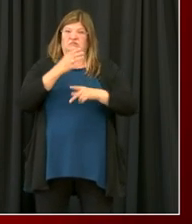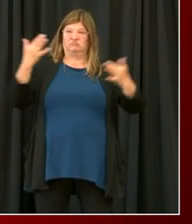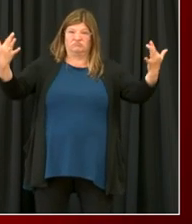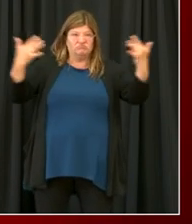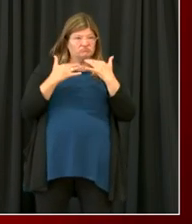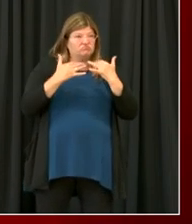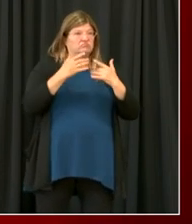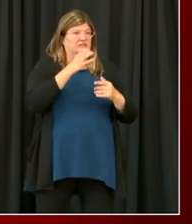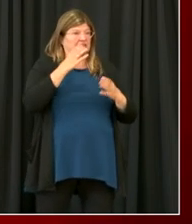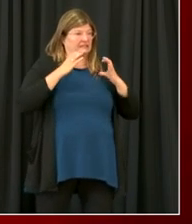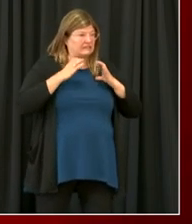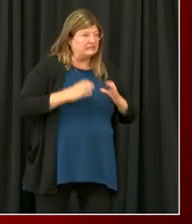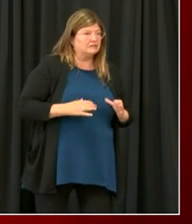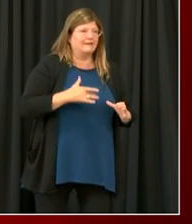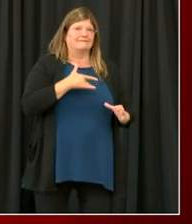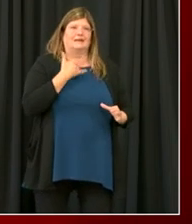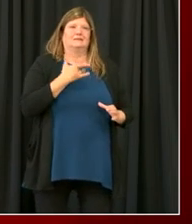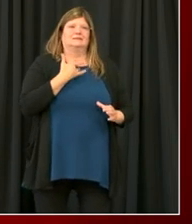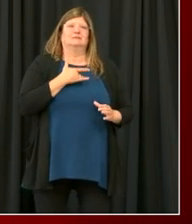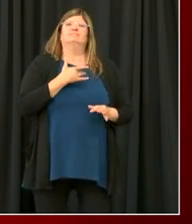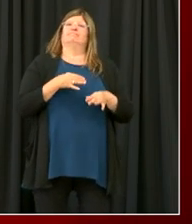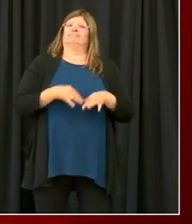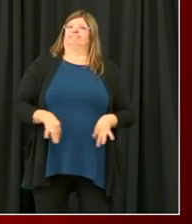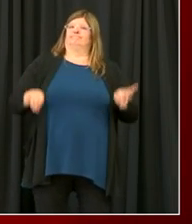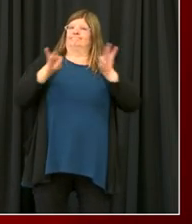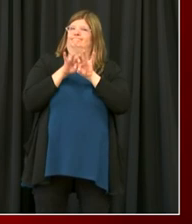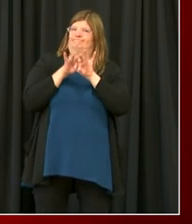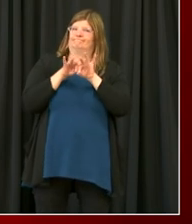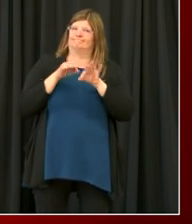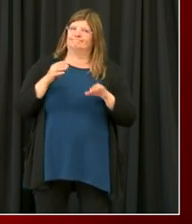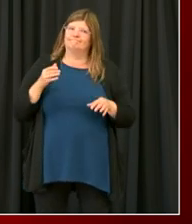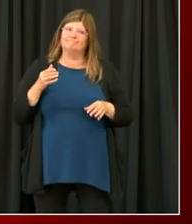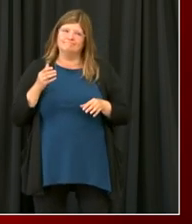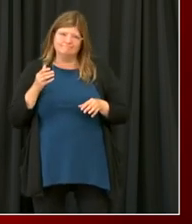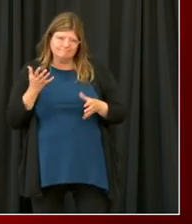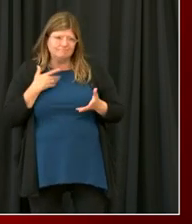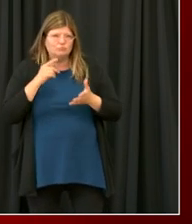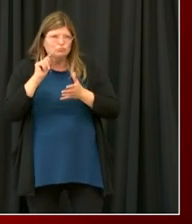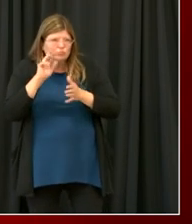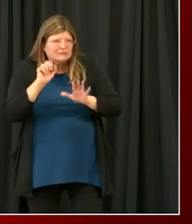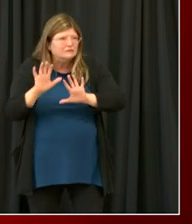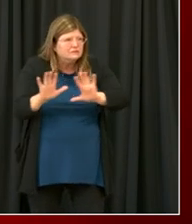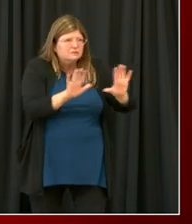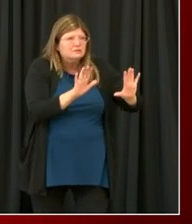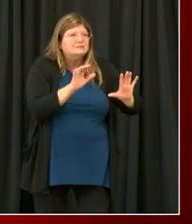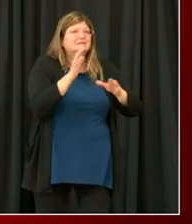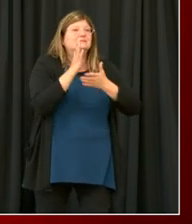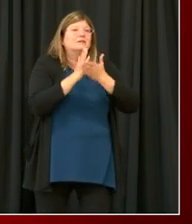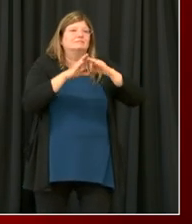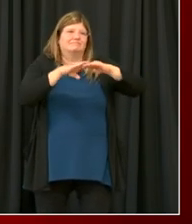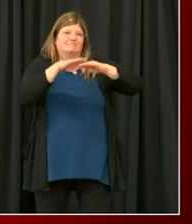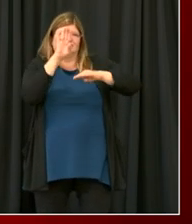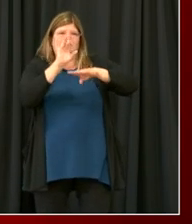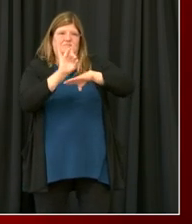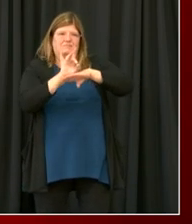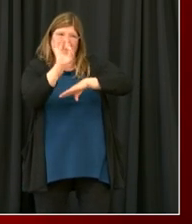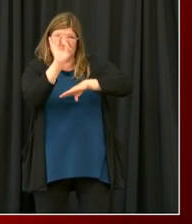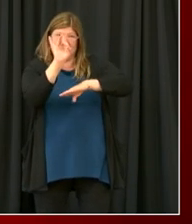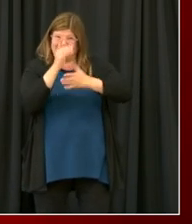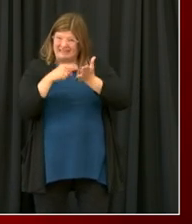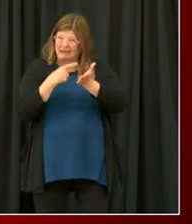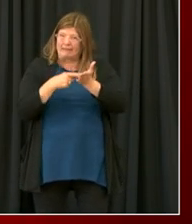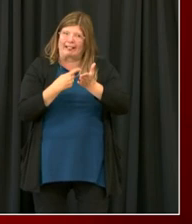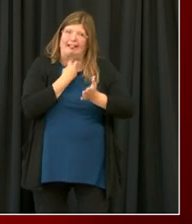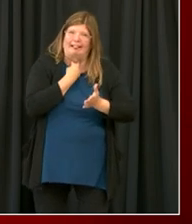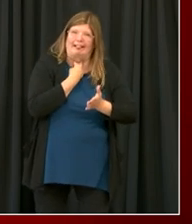citizens feel like they're the most important thing. Where they've stayed over past 8 o'clock to make sure people in line are taken care of. So for us,